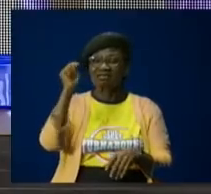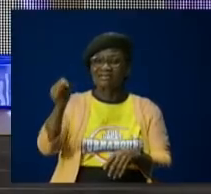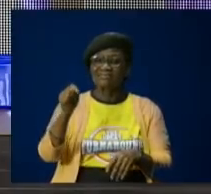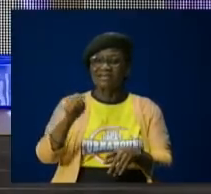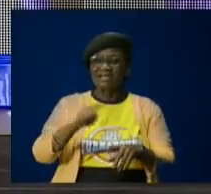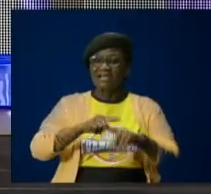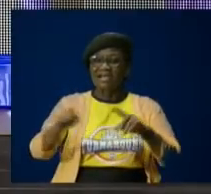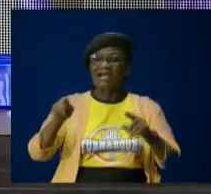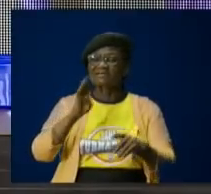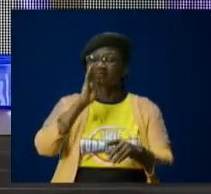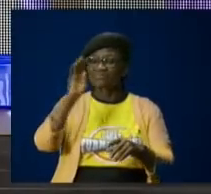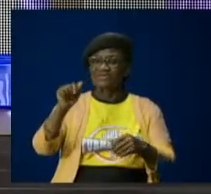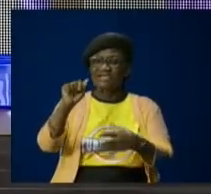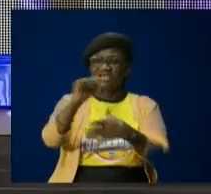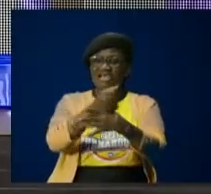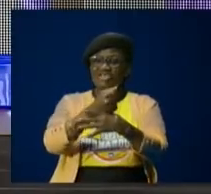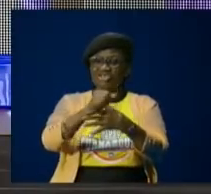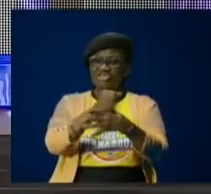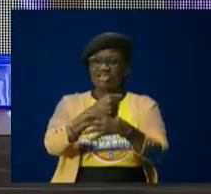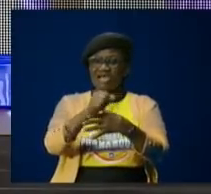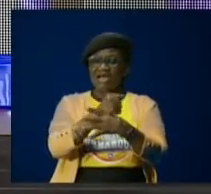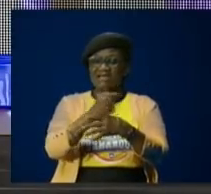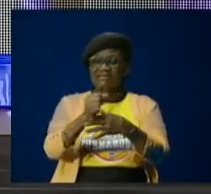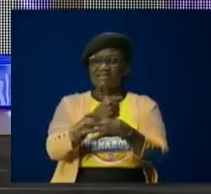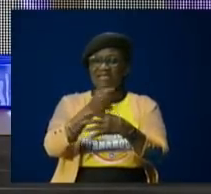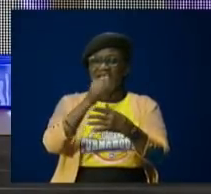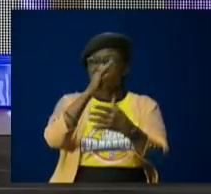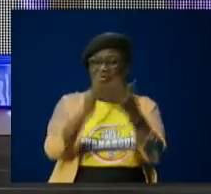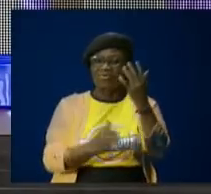shared in detail.